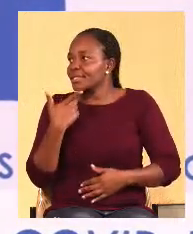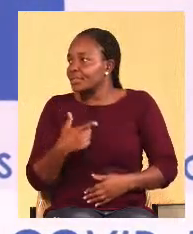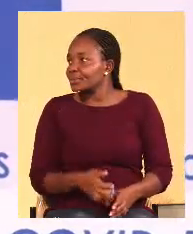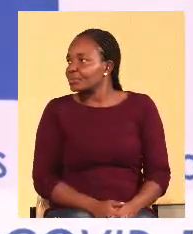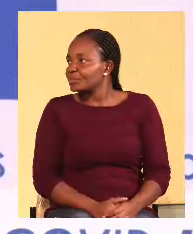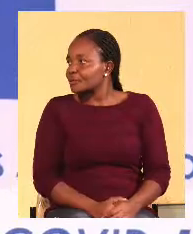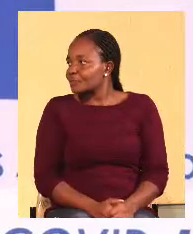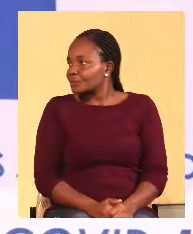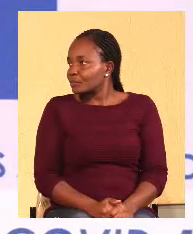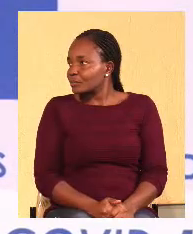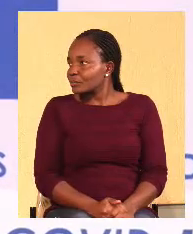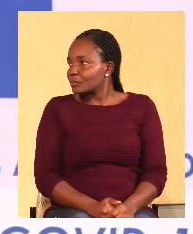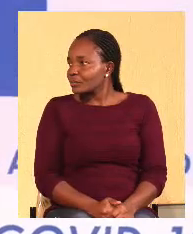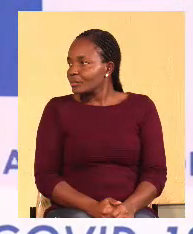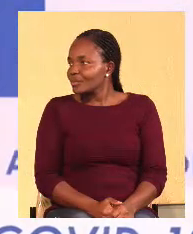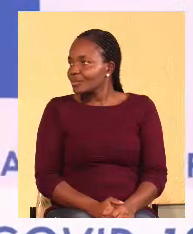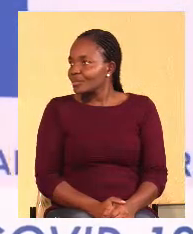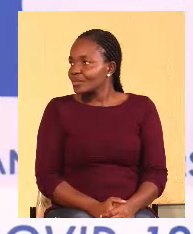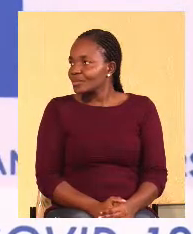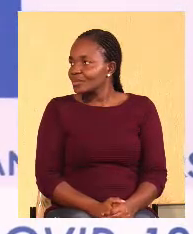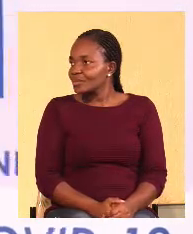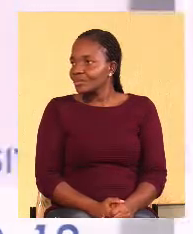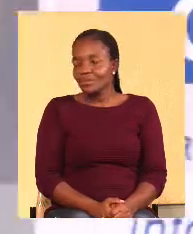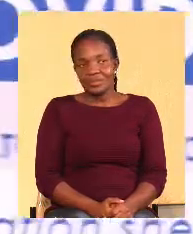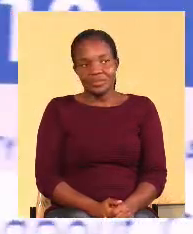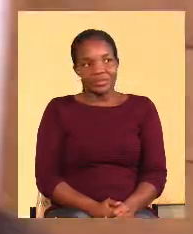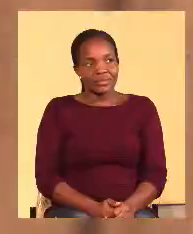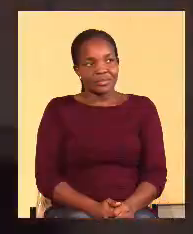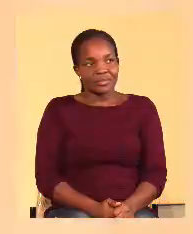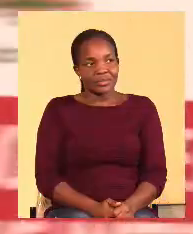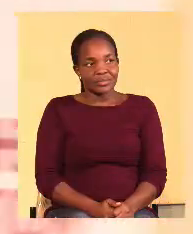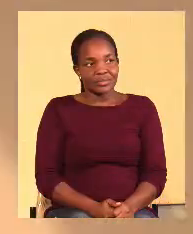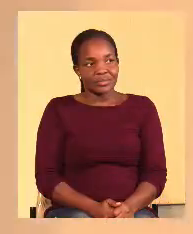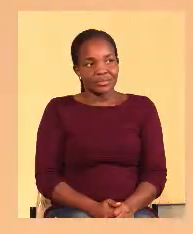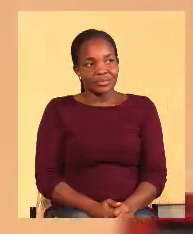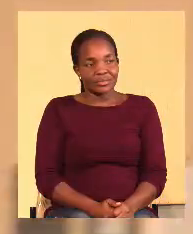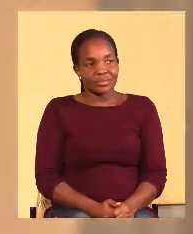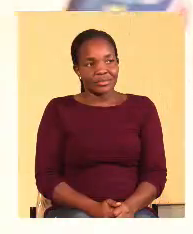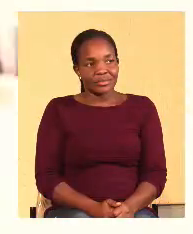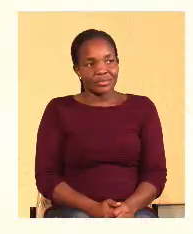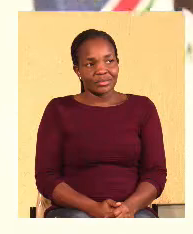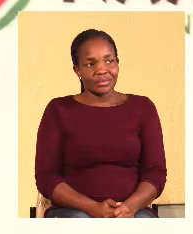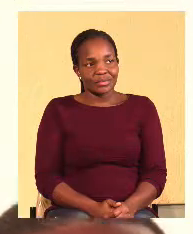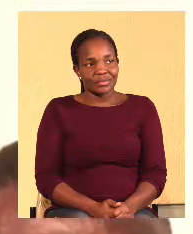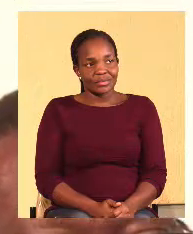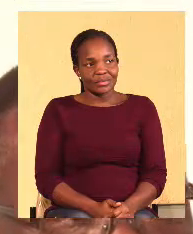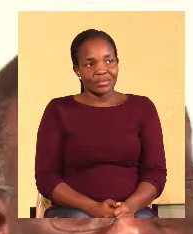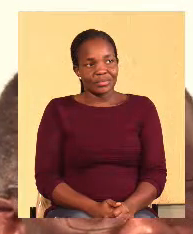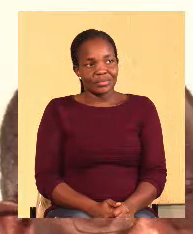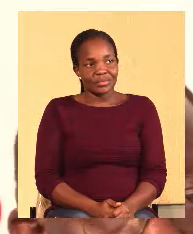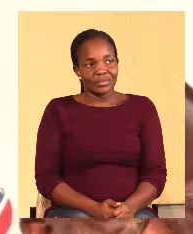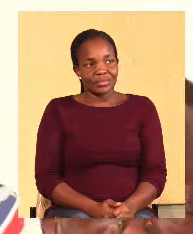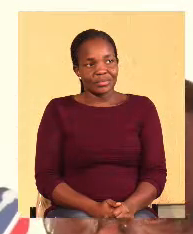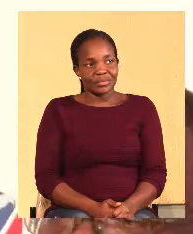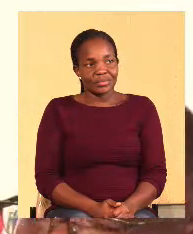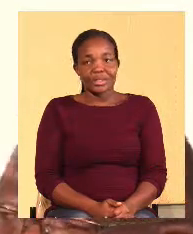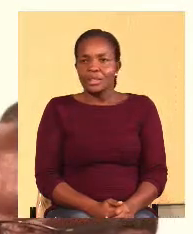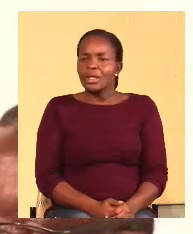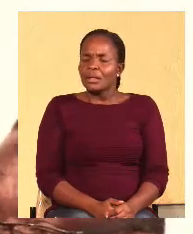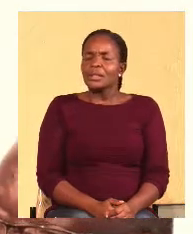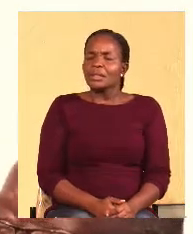Can I ask the colleagues, and not just Lini Keller and the first person that spoke, I was also informed that there are other people from